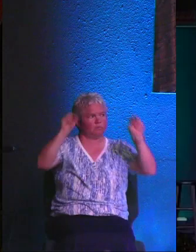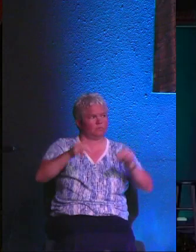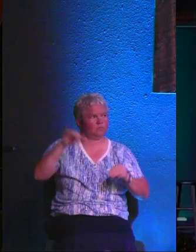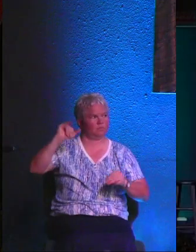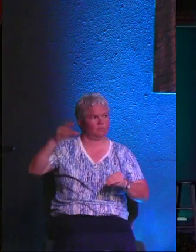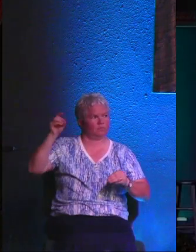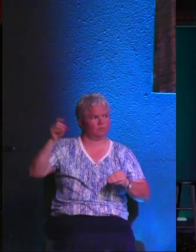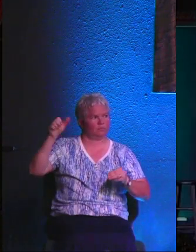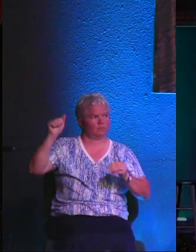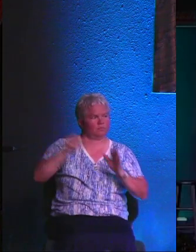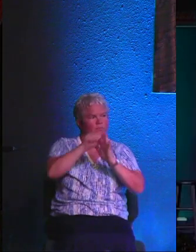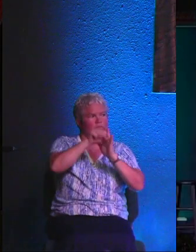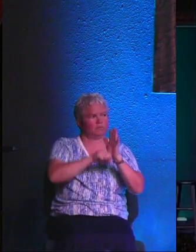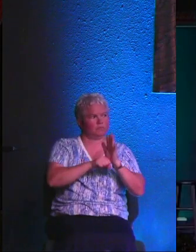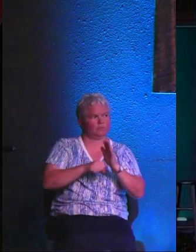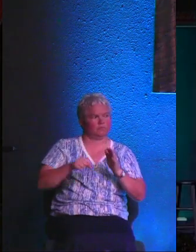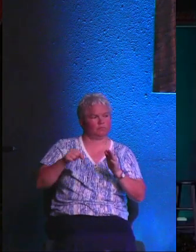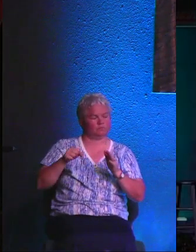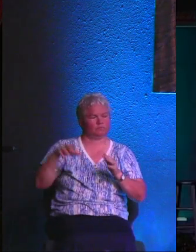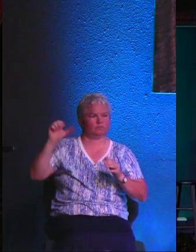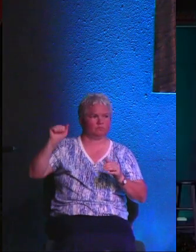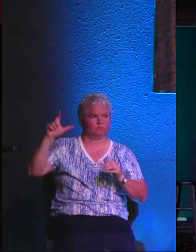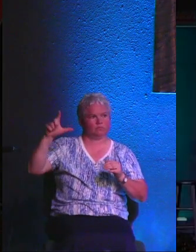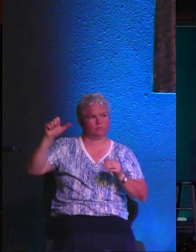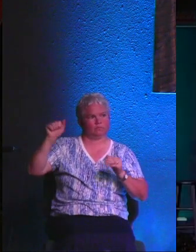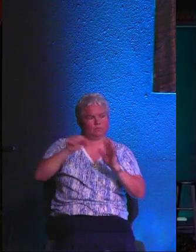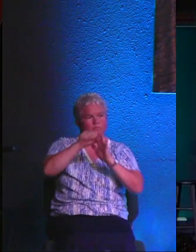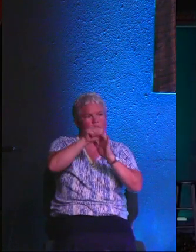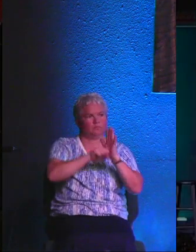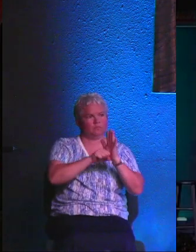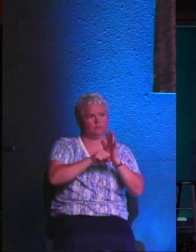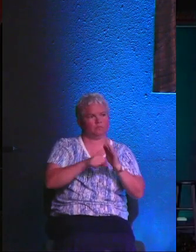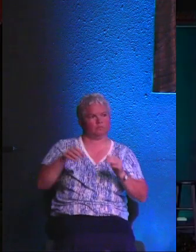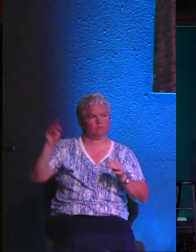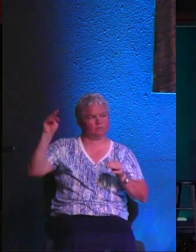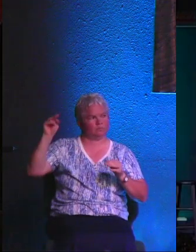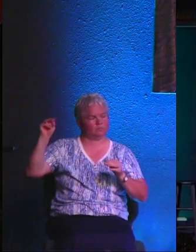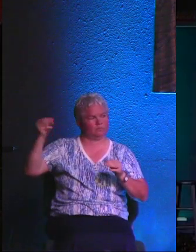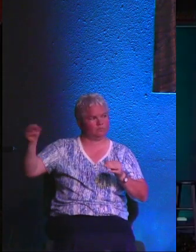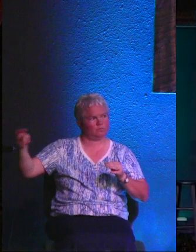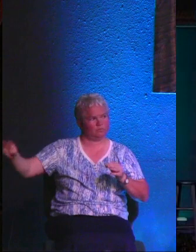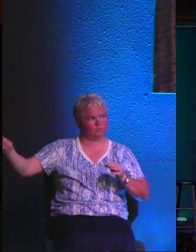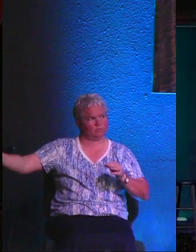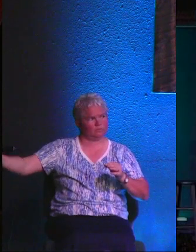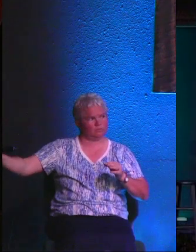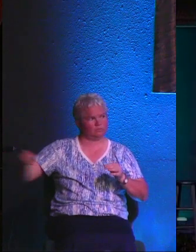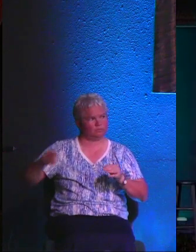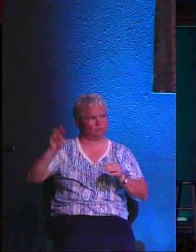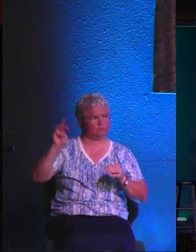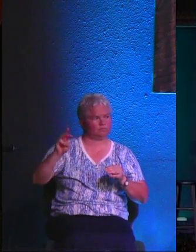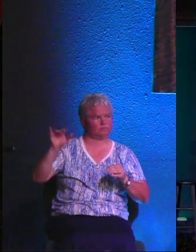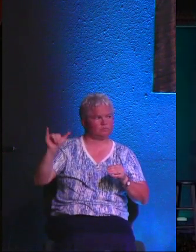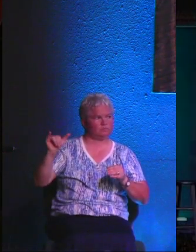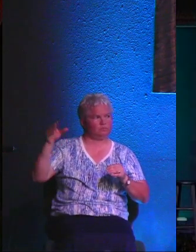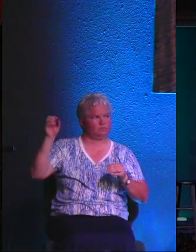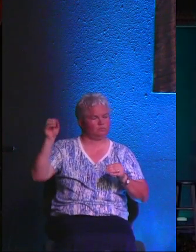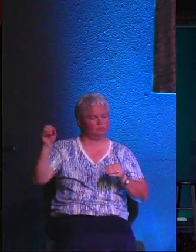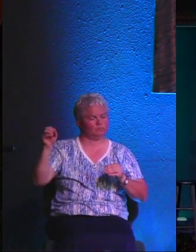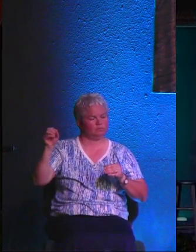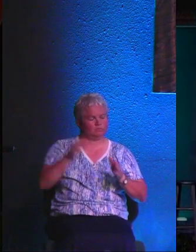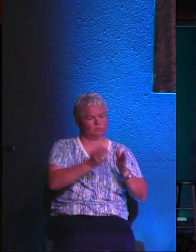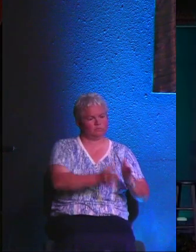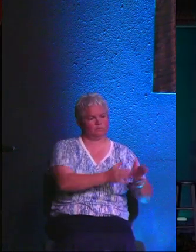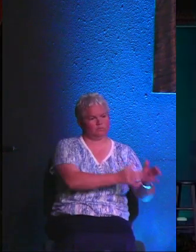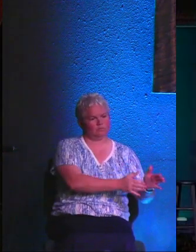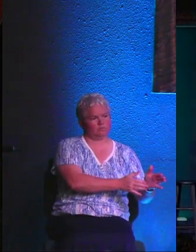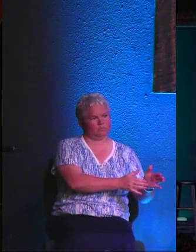Montana, Idaho, Washington, Oregon, and Alaska. We have 14 campuses. We're currently claiming Wyoming. We don't actually have it yet, but we're